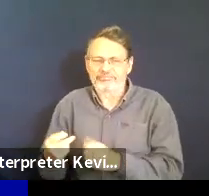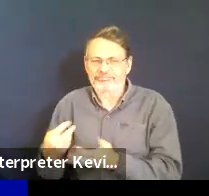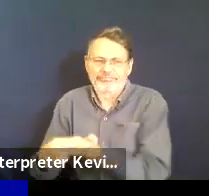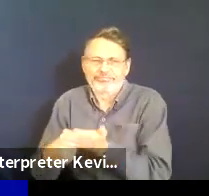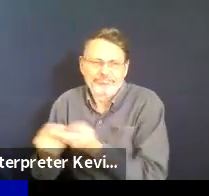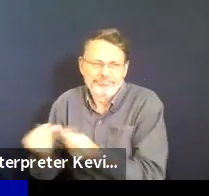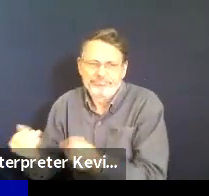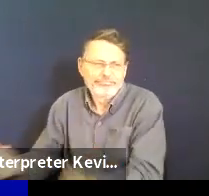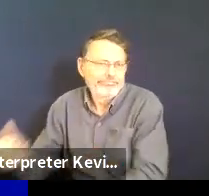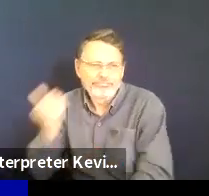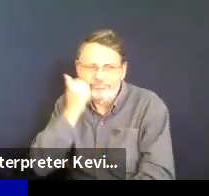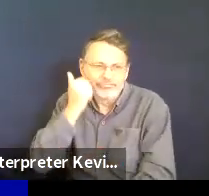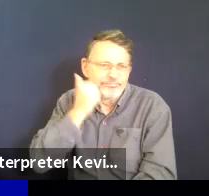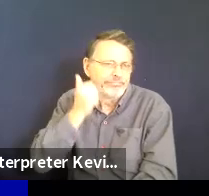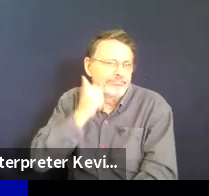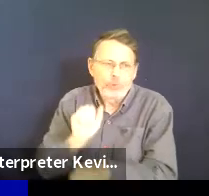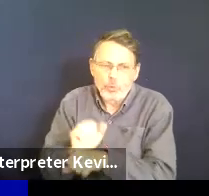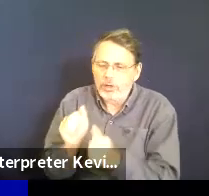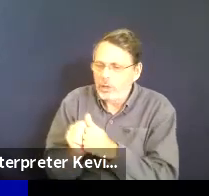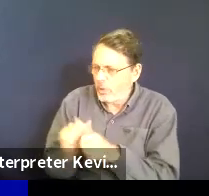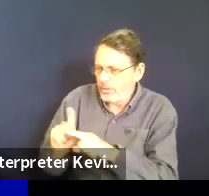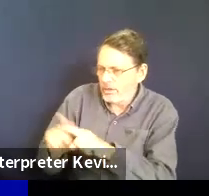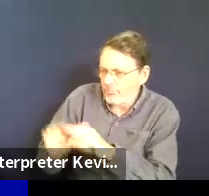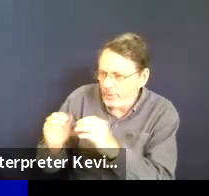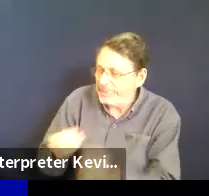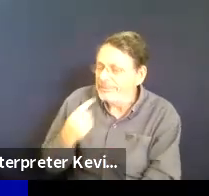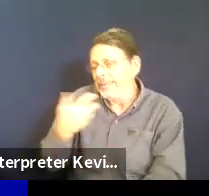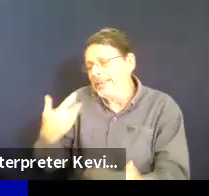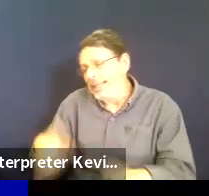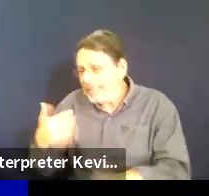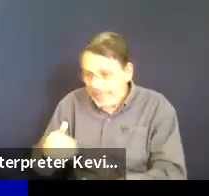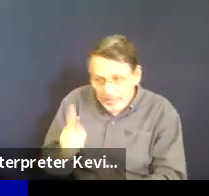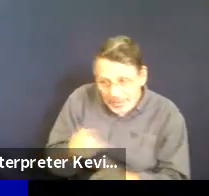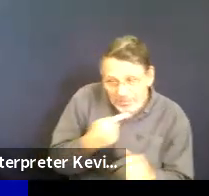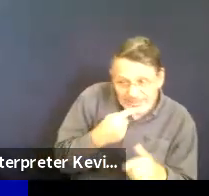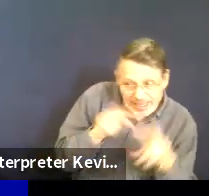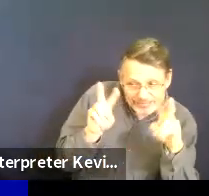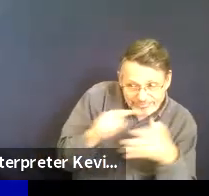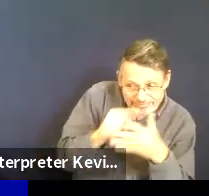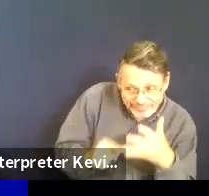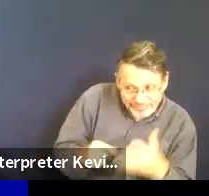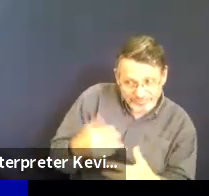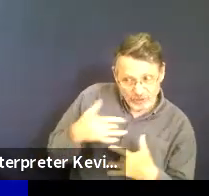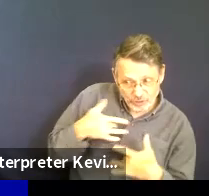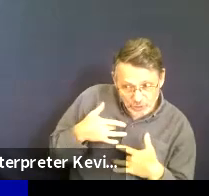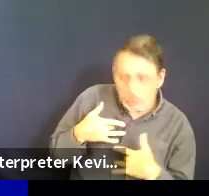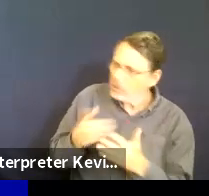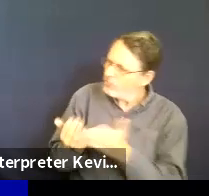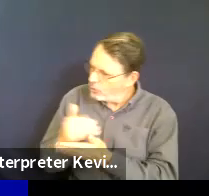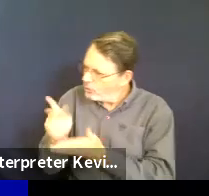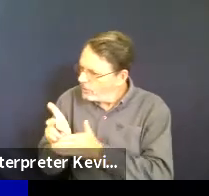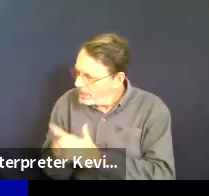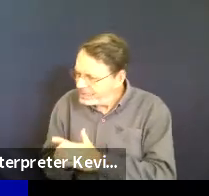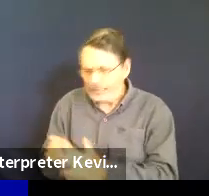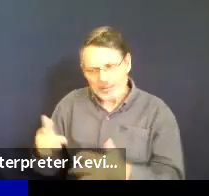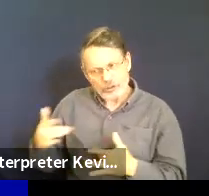a daily basis, where we're just working with covered entities and saying, these are allegations, these are our concerns. You know, we've reviewed your policies and we have this